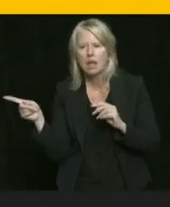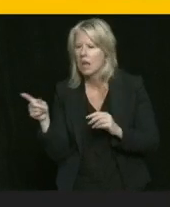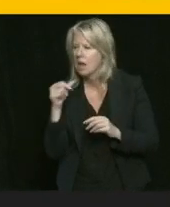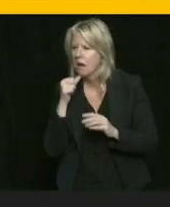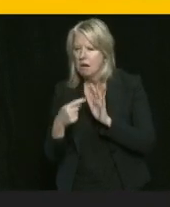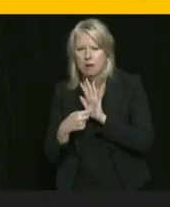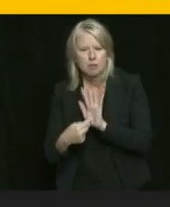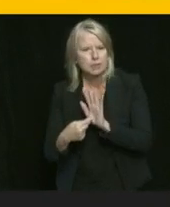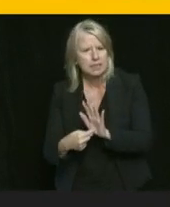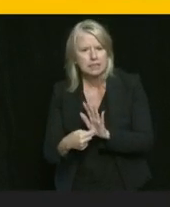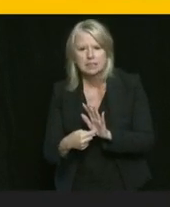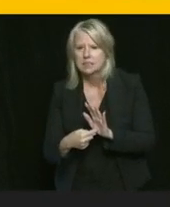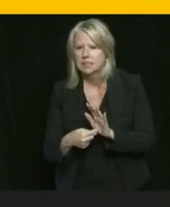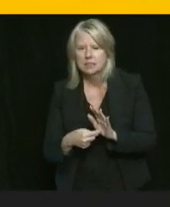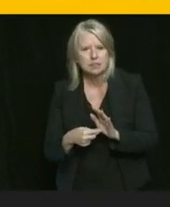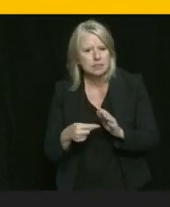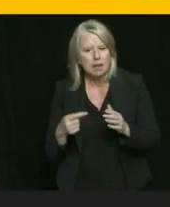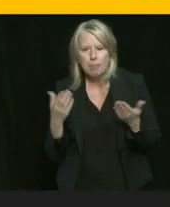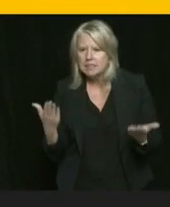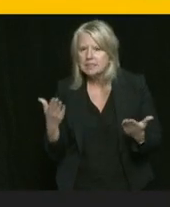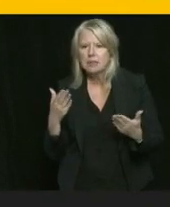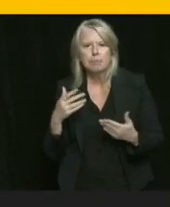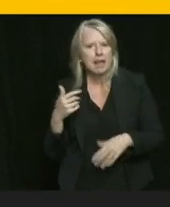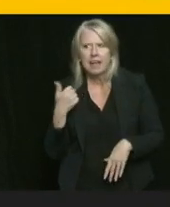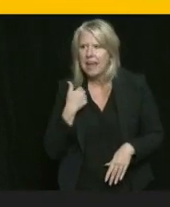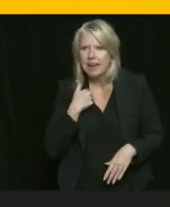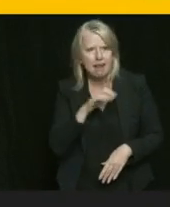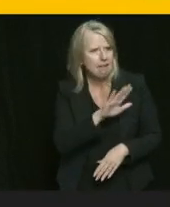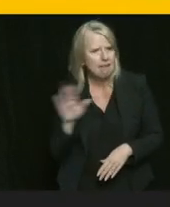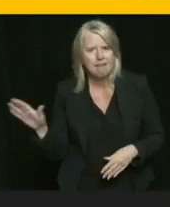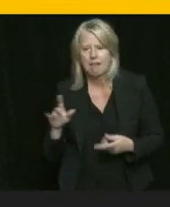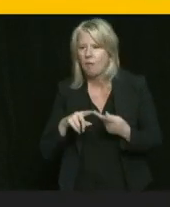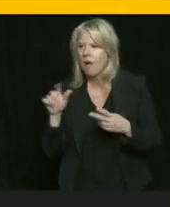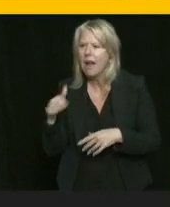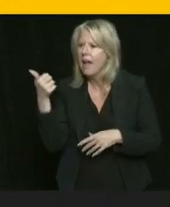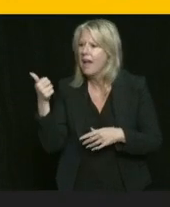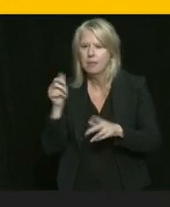way represent Muslims in Canada or anywhere else in the world.